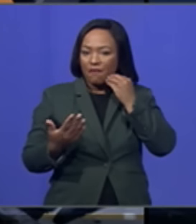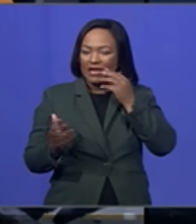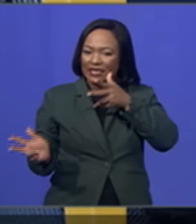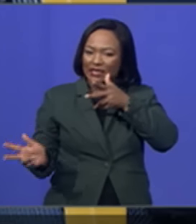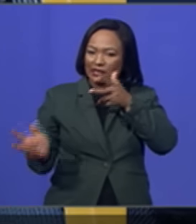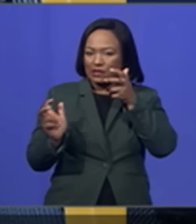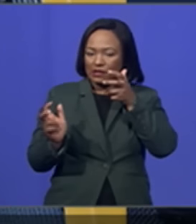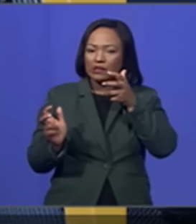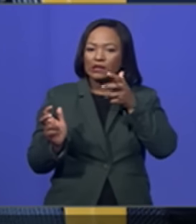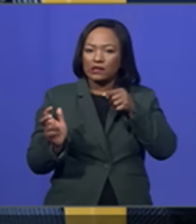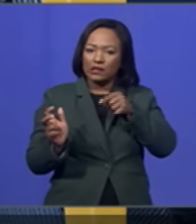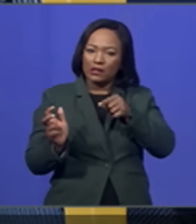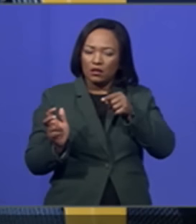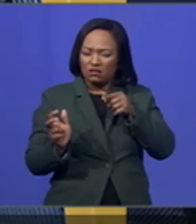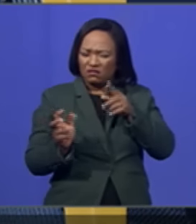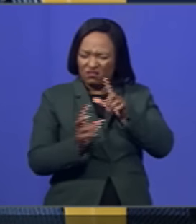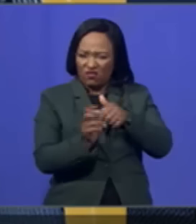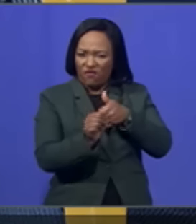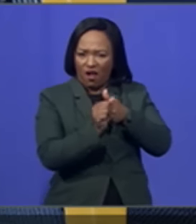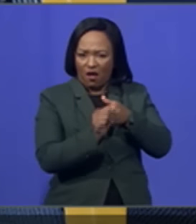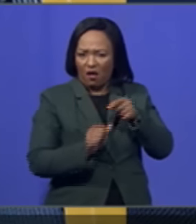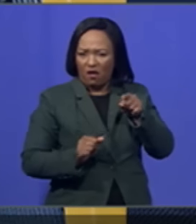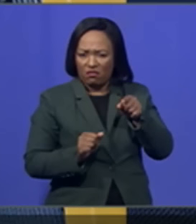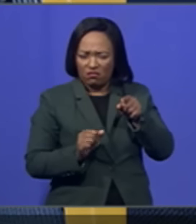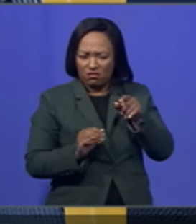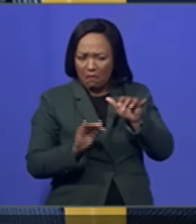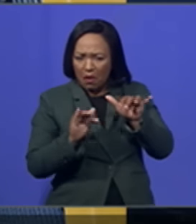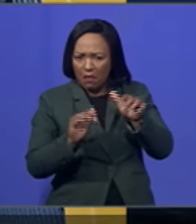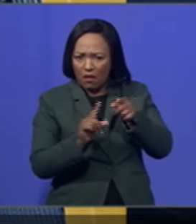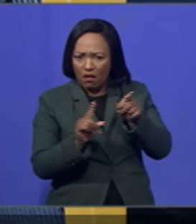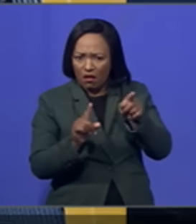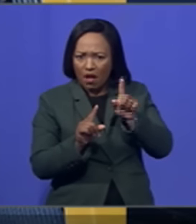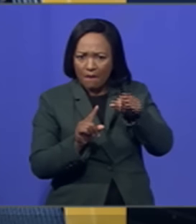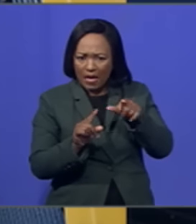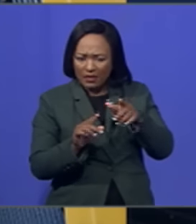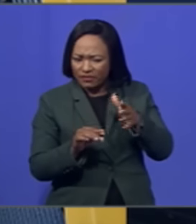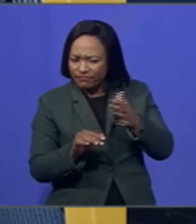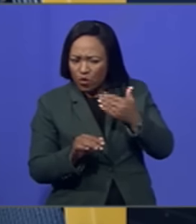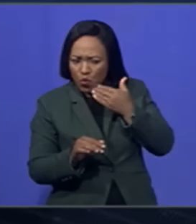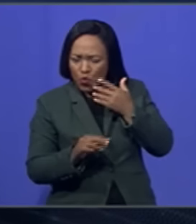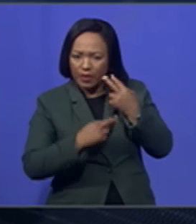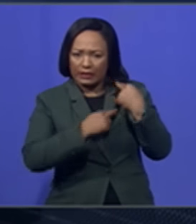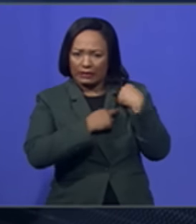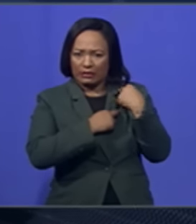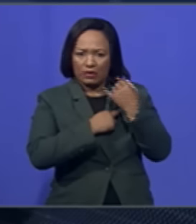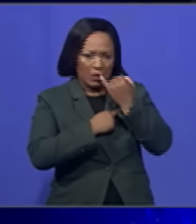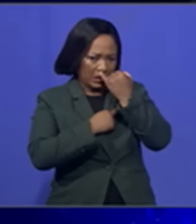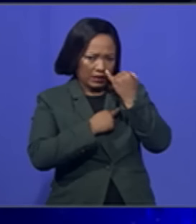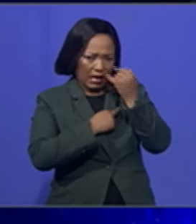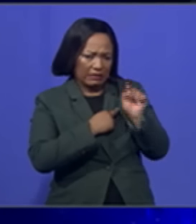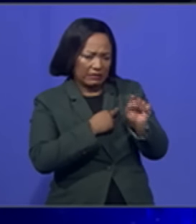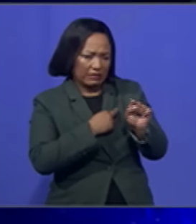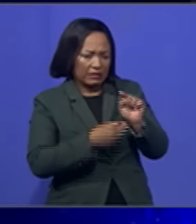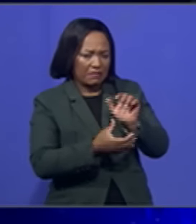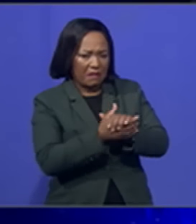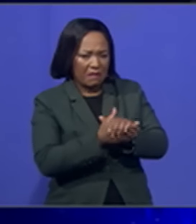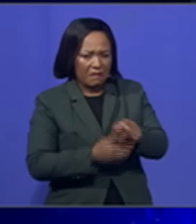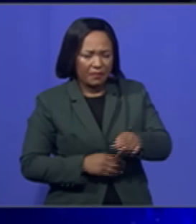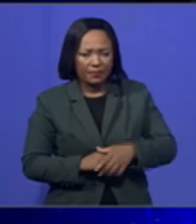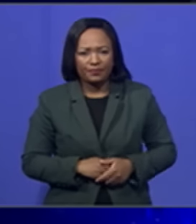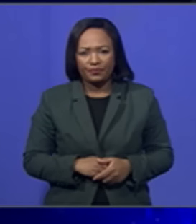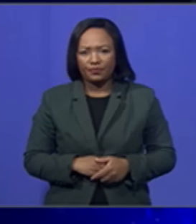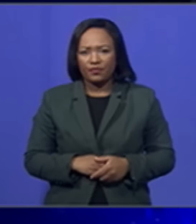we are following as to whether there is people that need to be accountable for these drugs. Ho bile